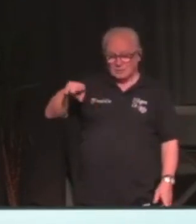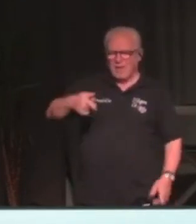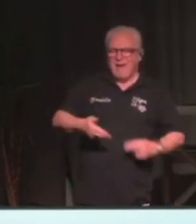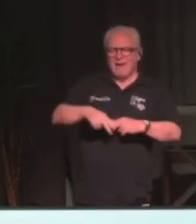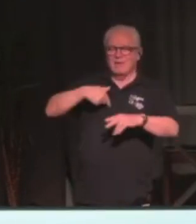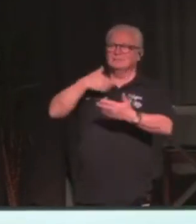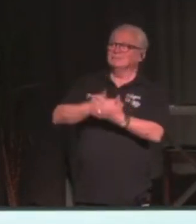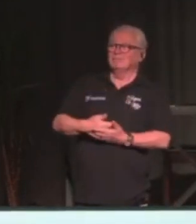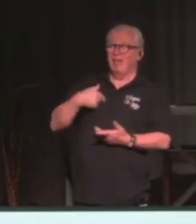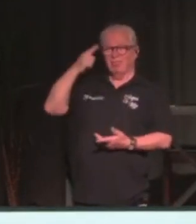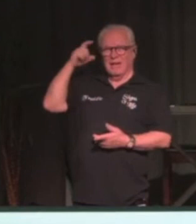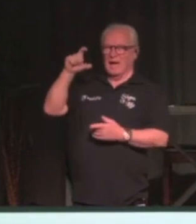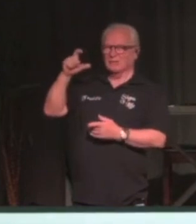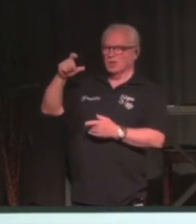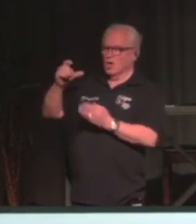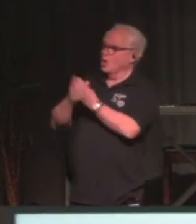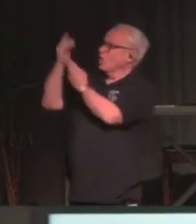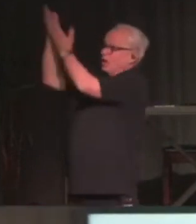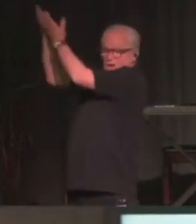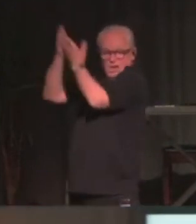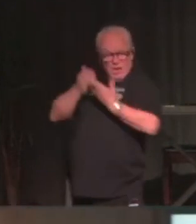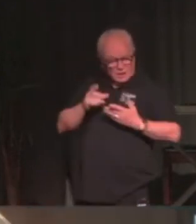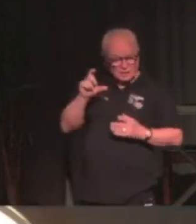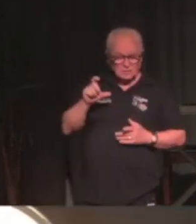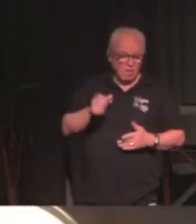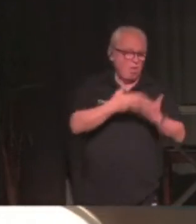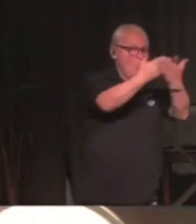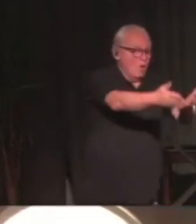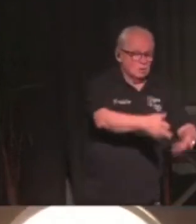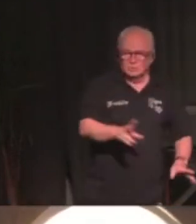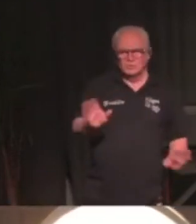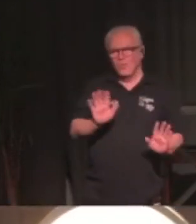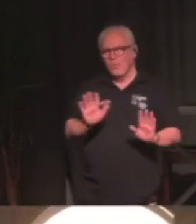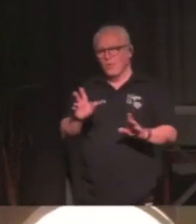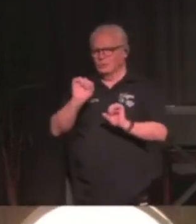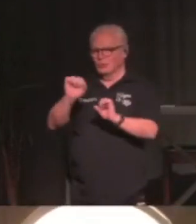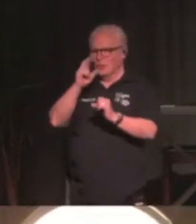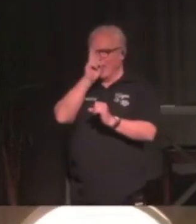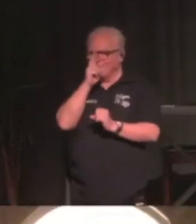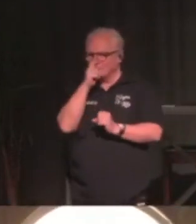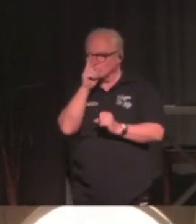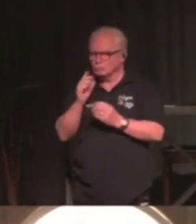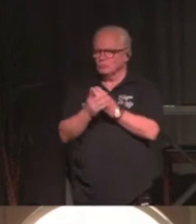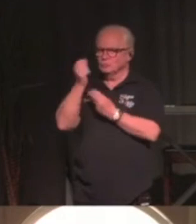cancer was something that God put on somebody, then your image of God is wrong.